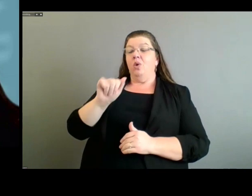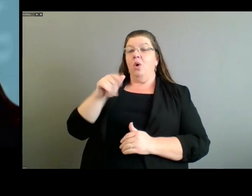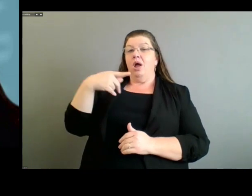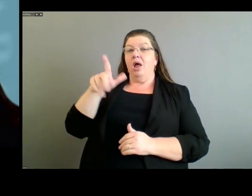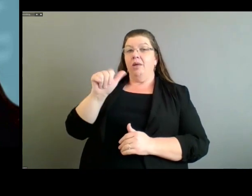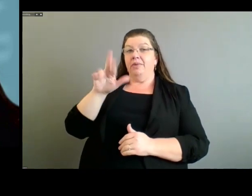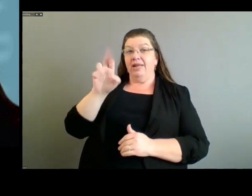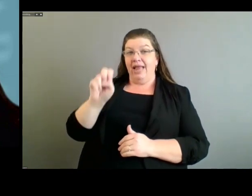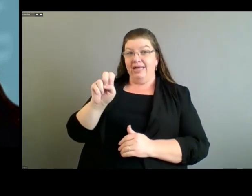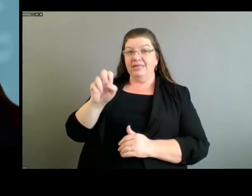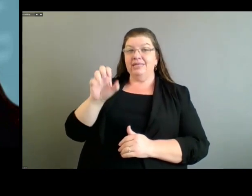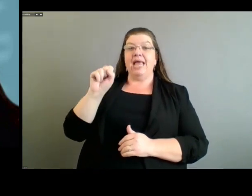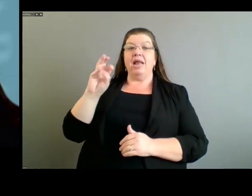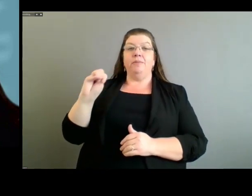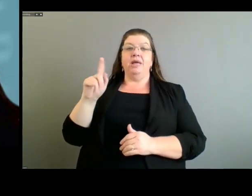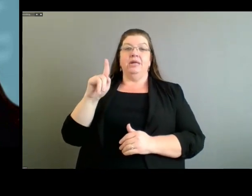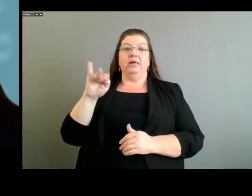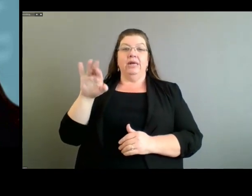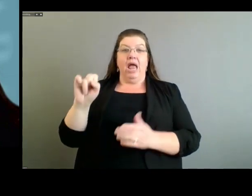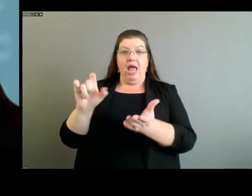with Santa Maria Times.